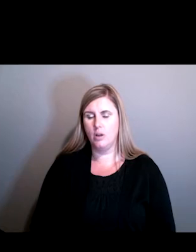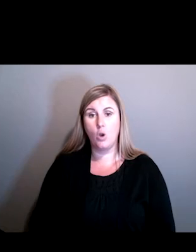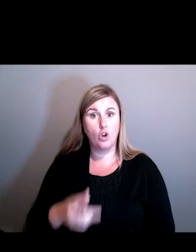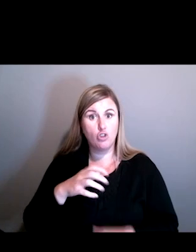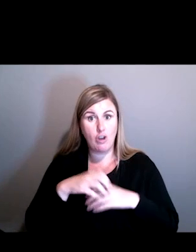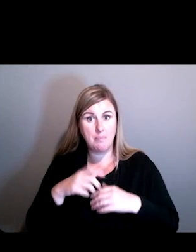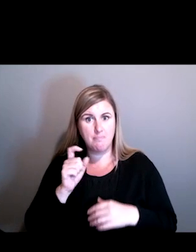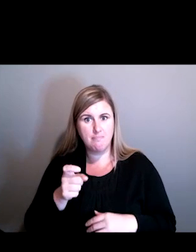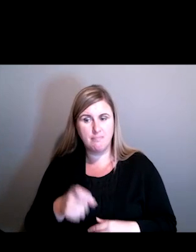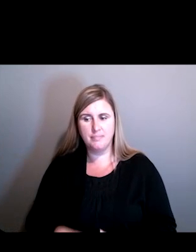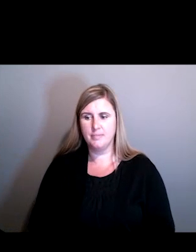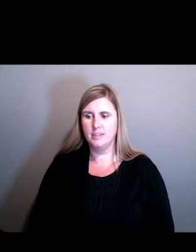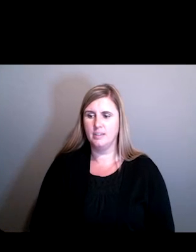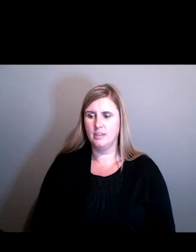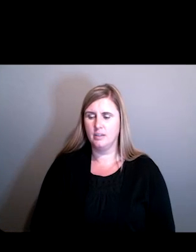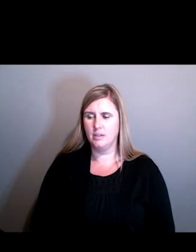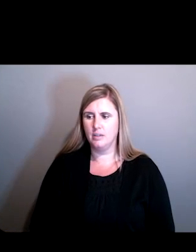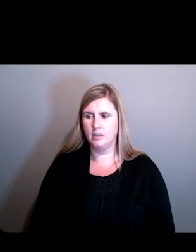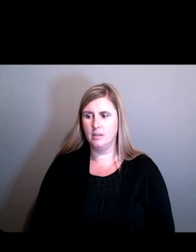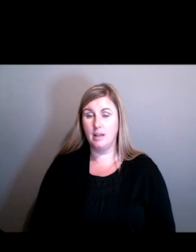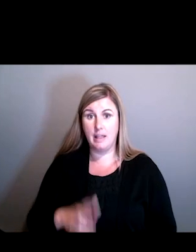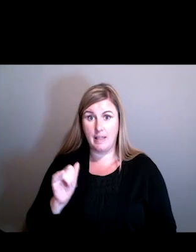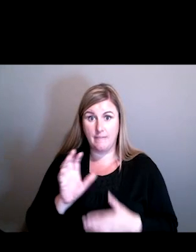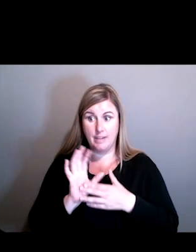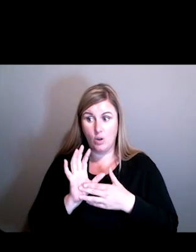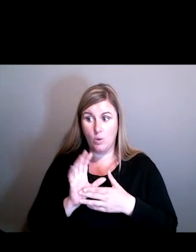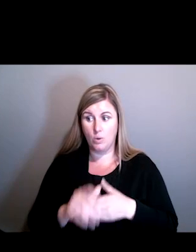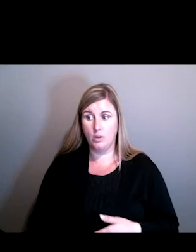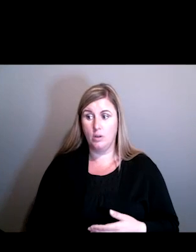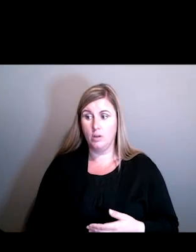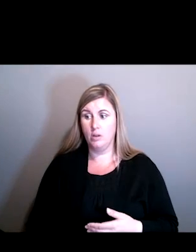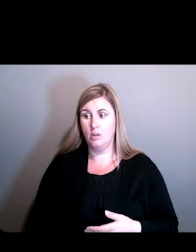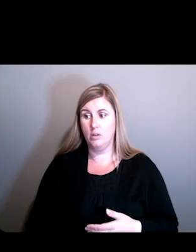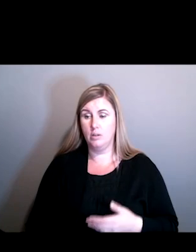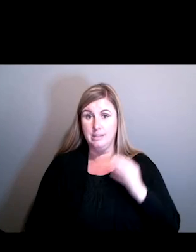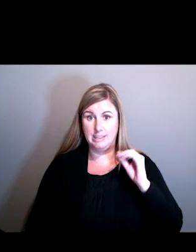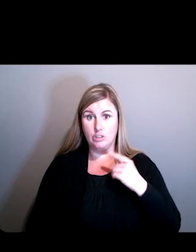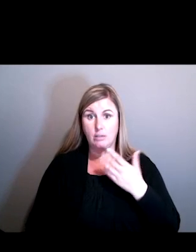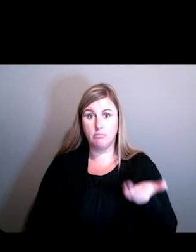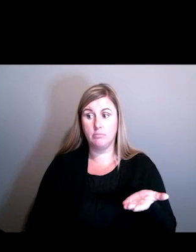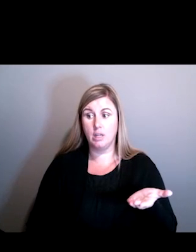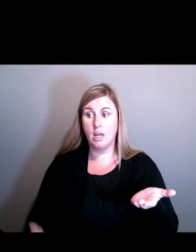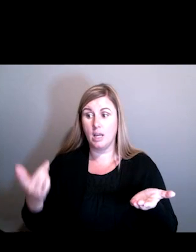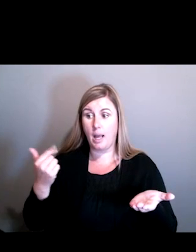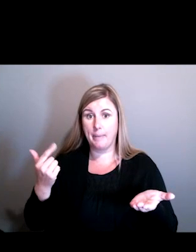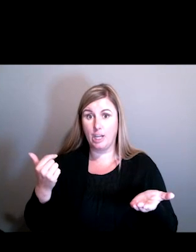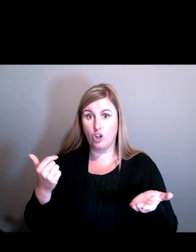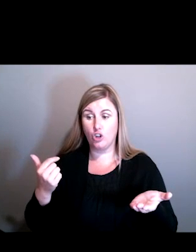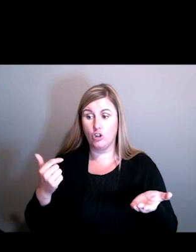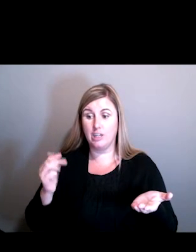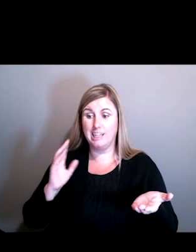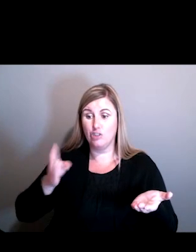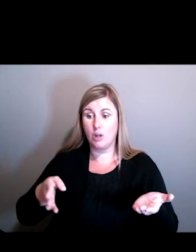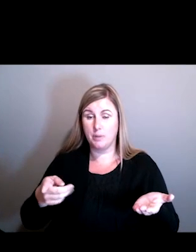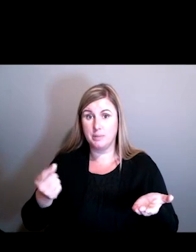There's your grapes. You see in this video, all the teacher said was, come here. She interrupted